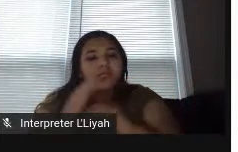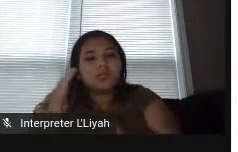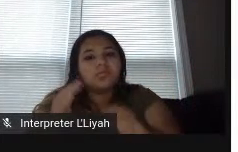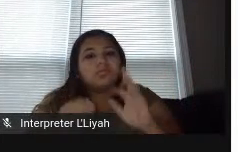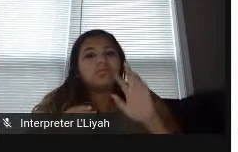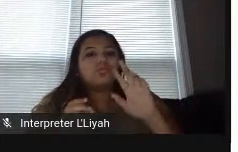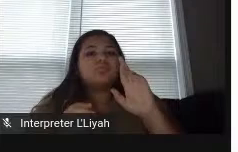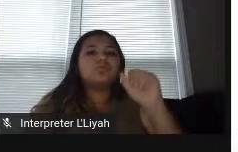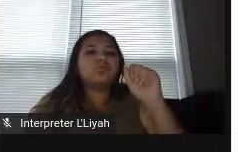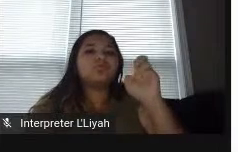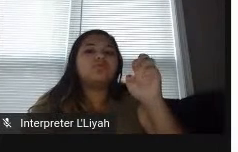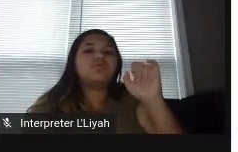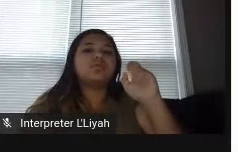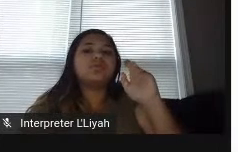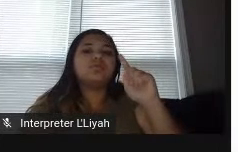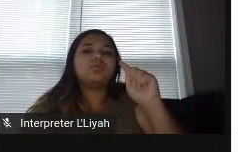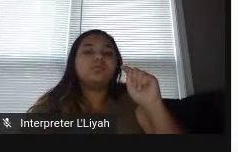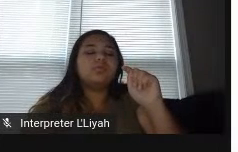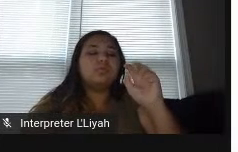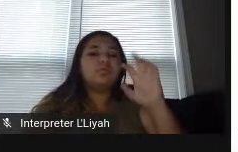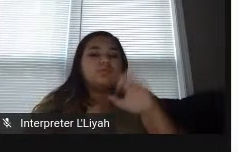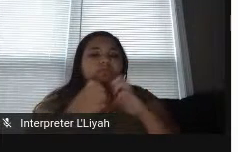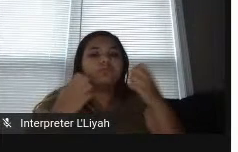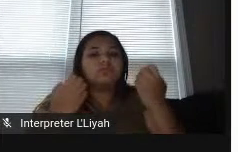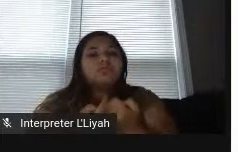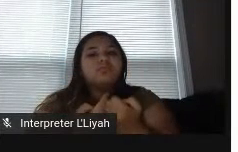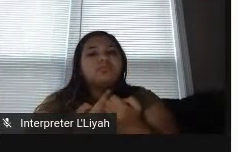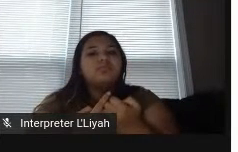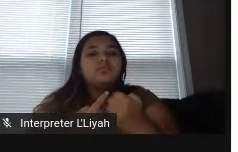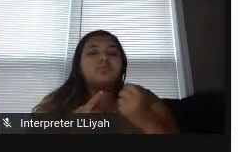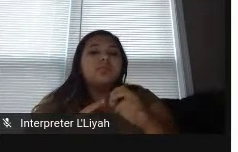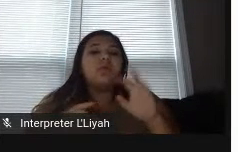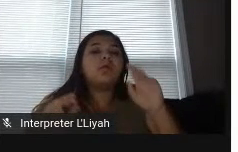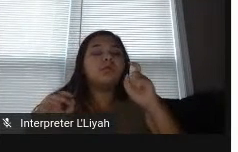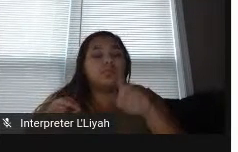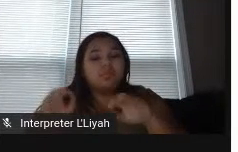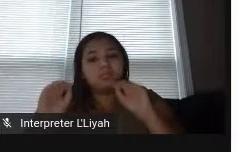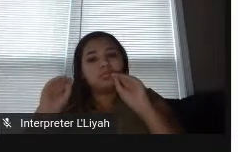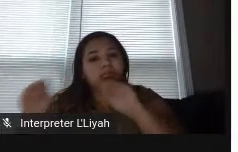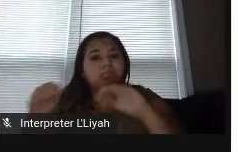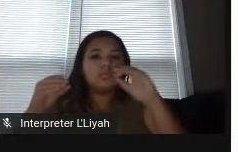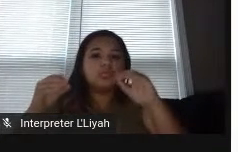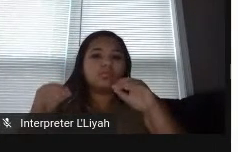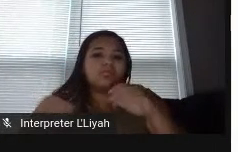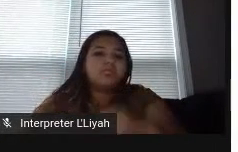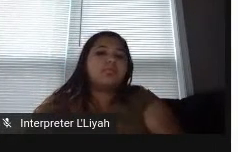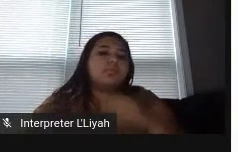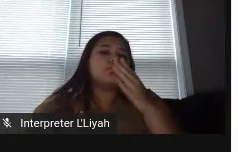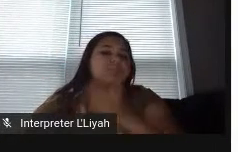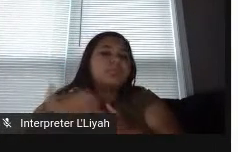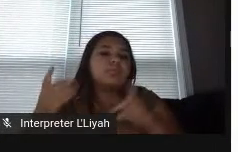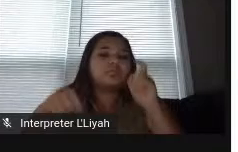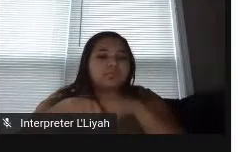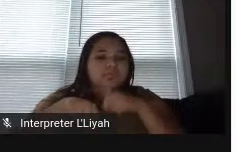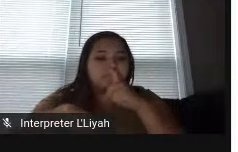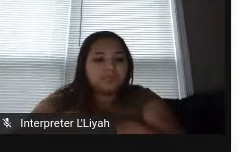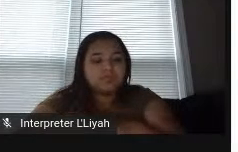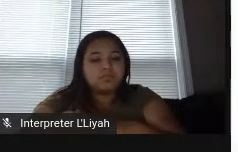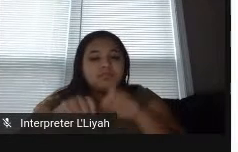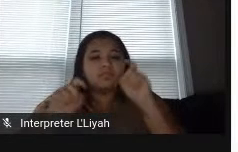restrictive environment. This means that they need to be placed in some of their